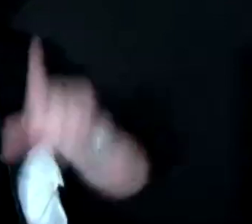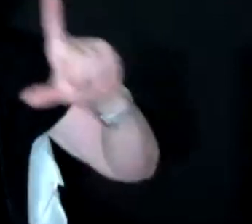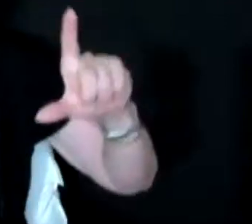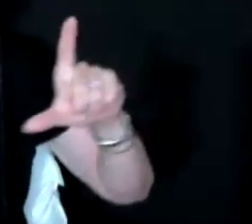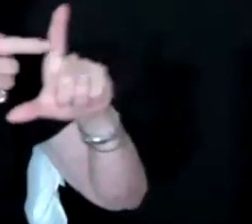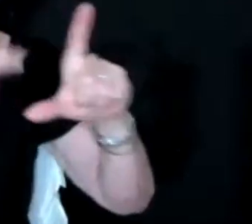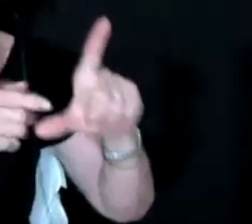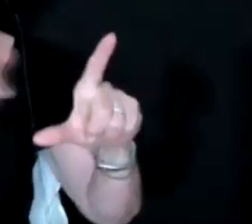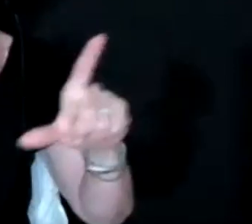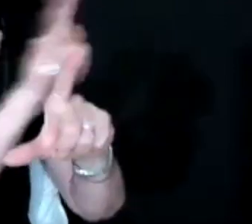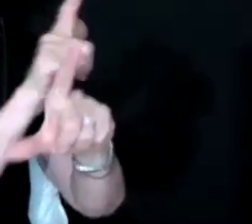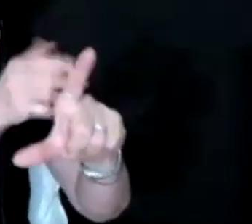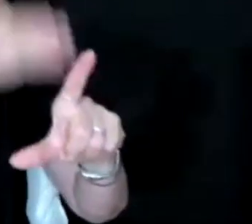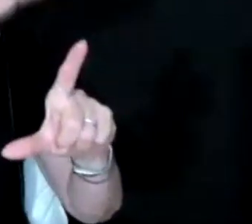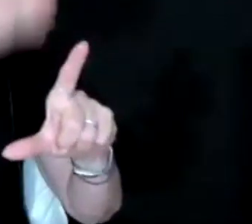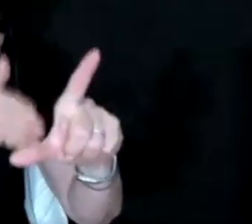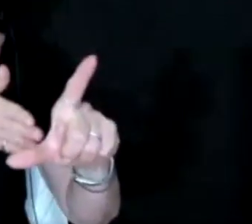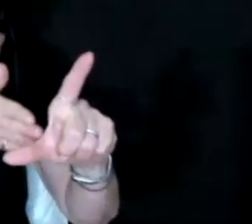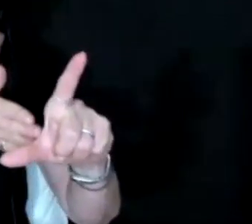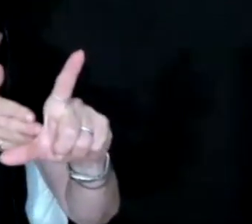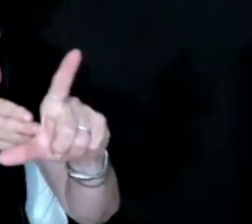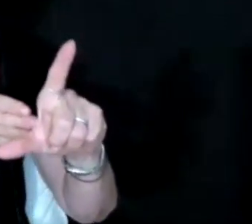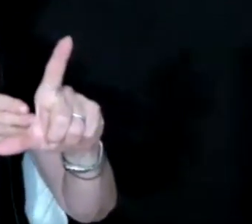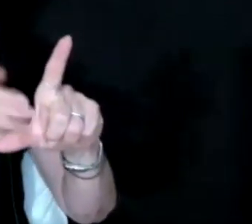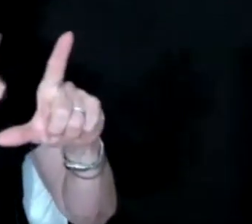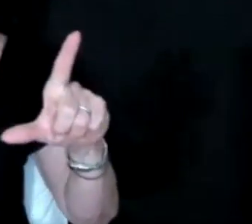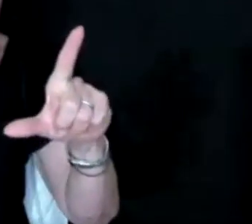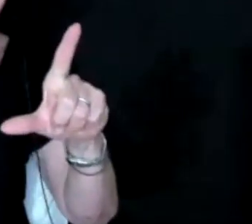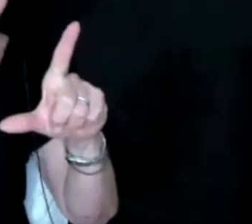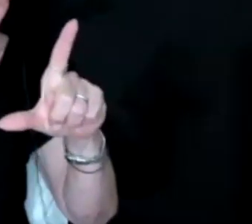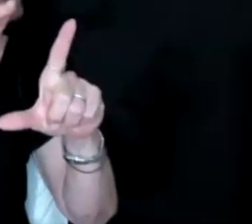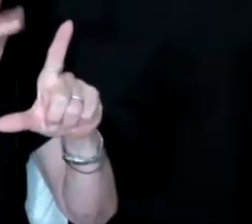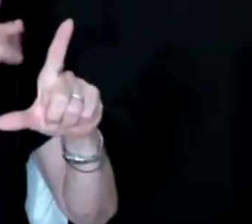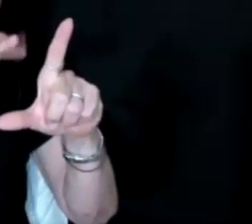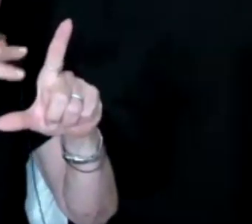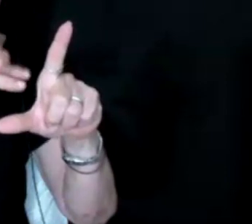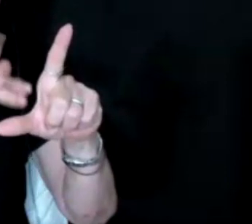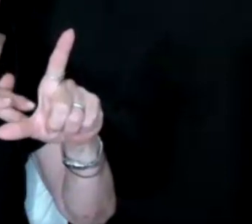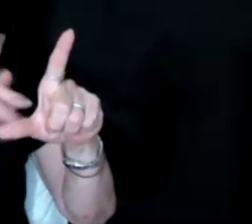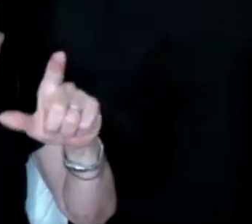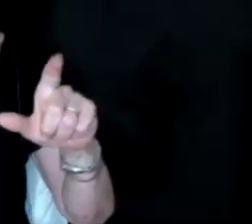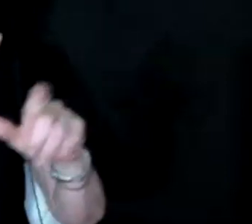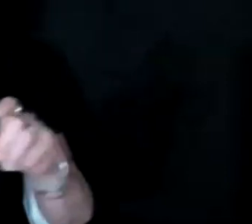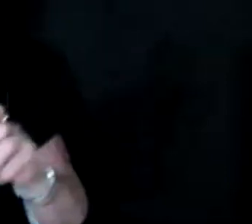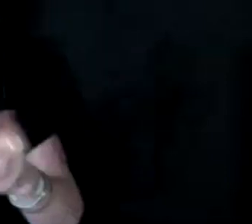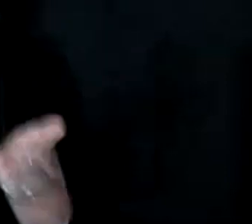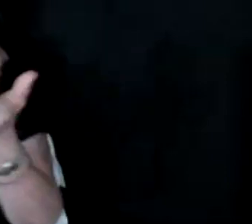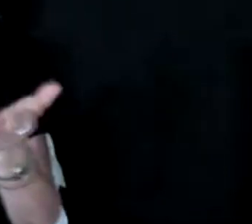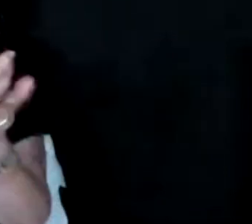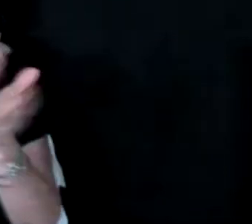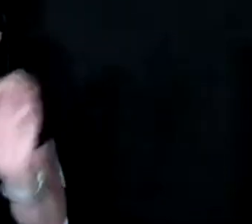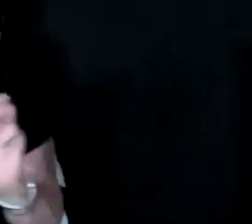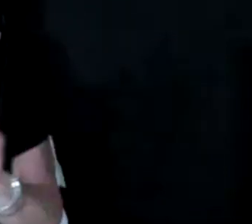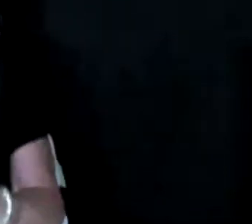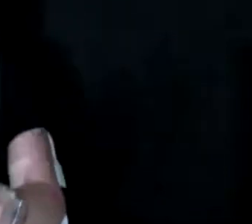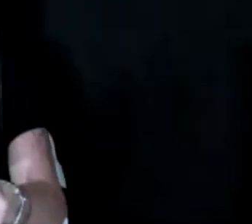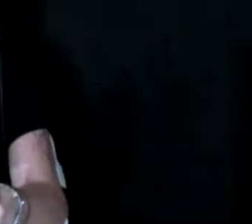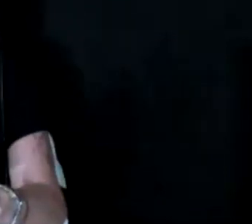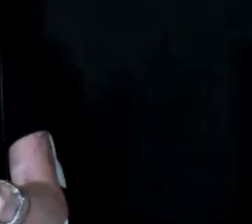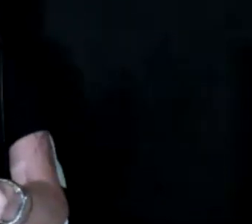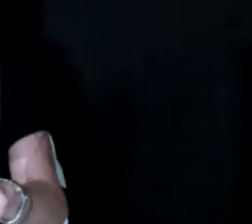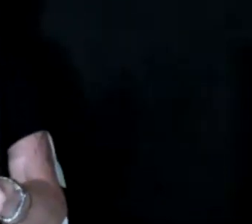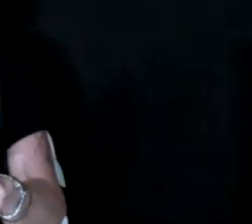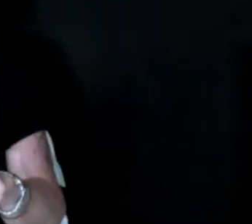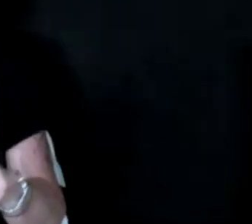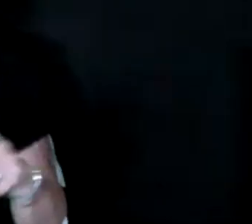and I can go ahead we can go ahead and actually refund you for the I